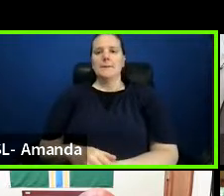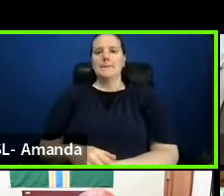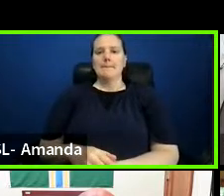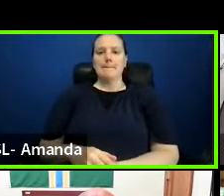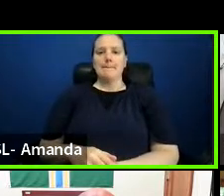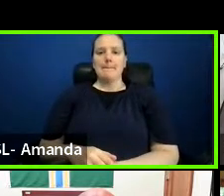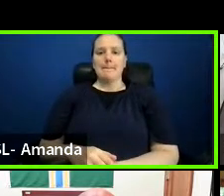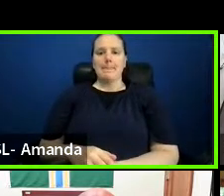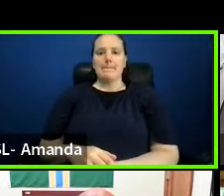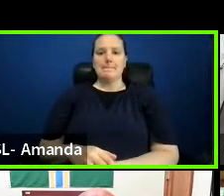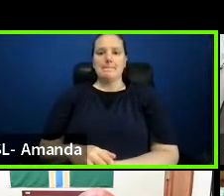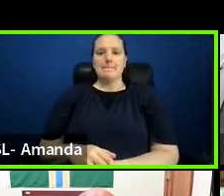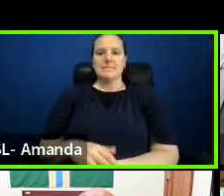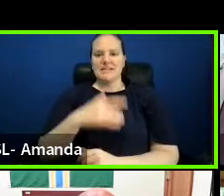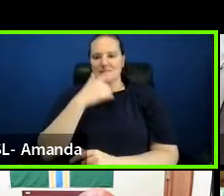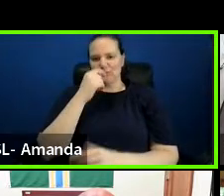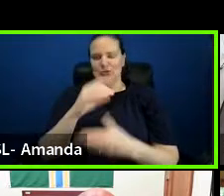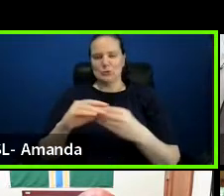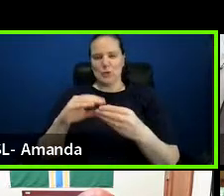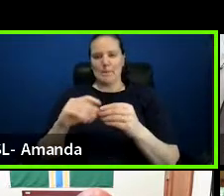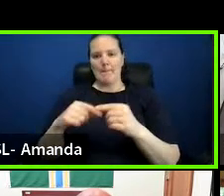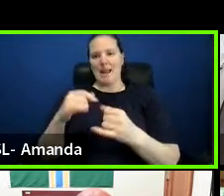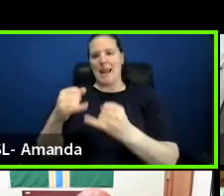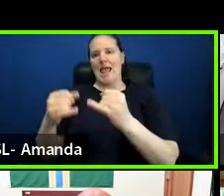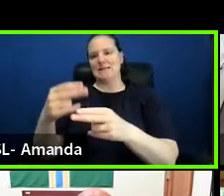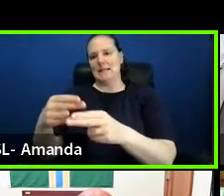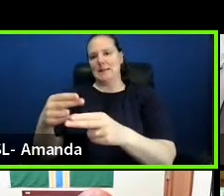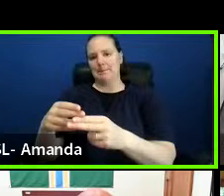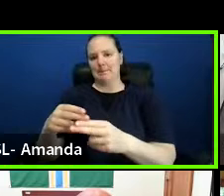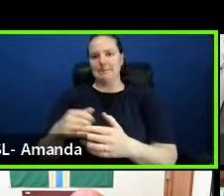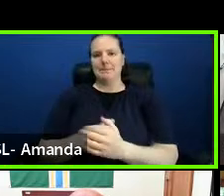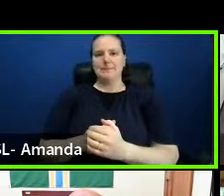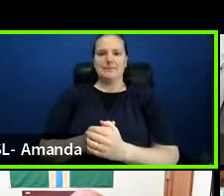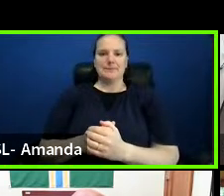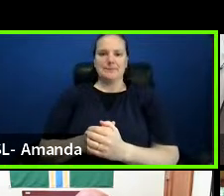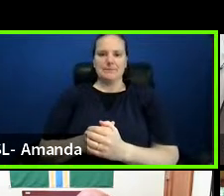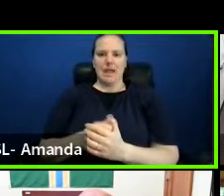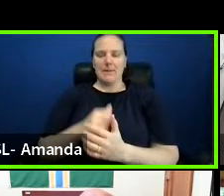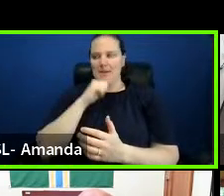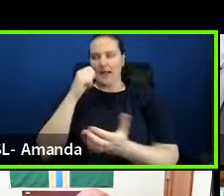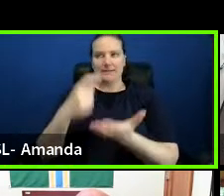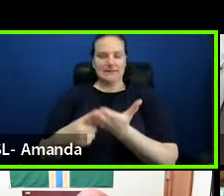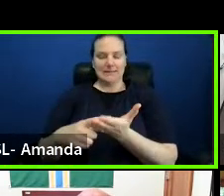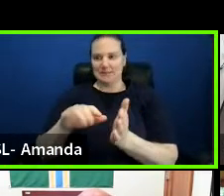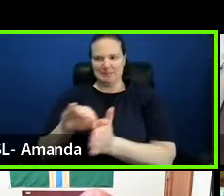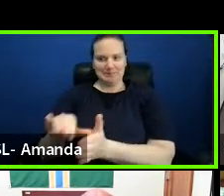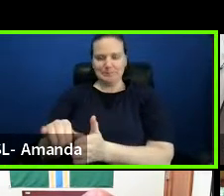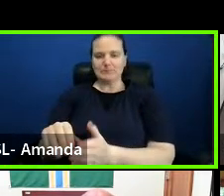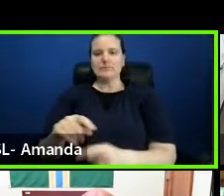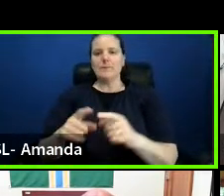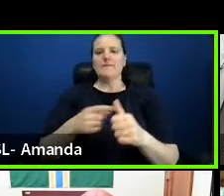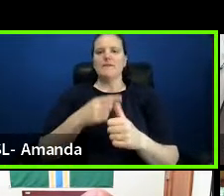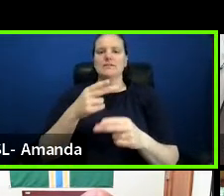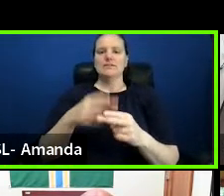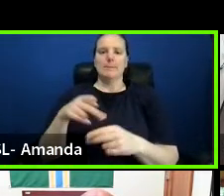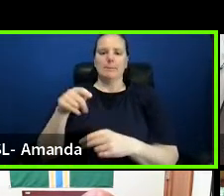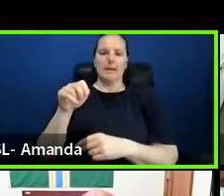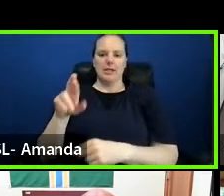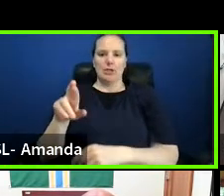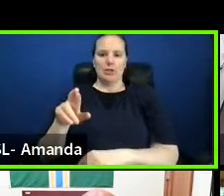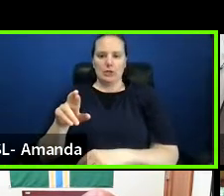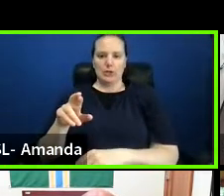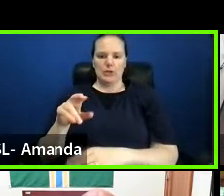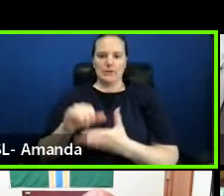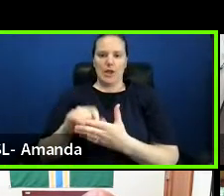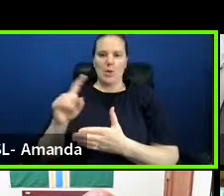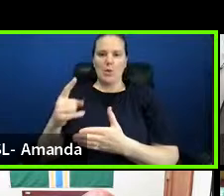There's kind of an interesting story about my last name, but which I'm not going to get into. But my first name, Peter, the